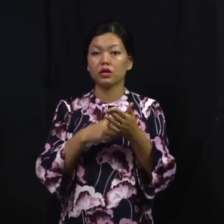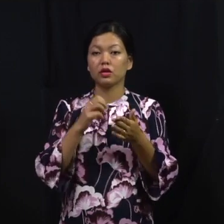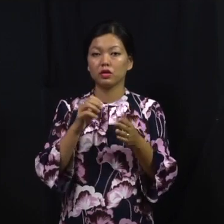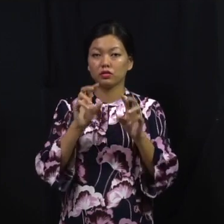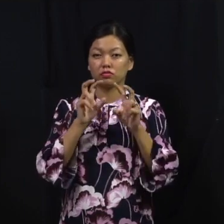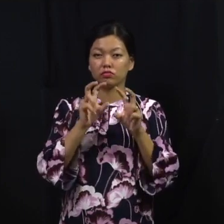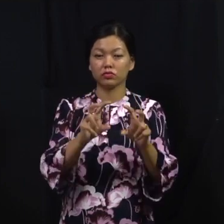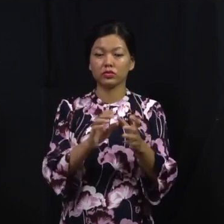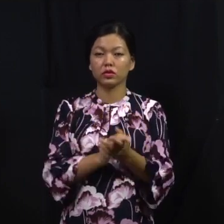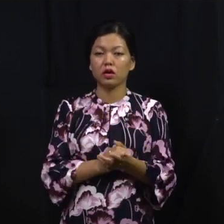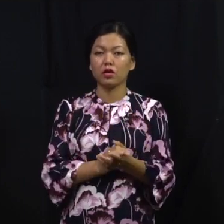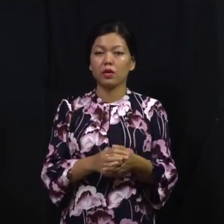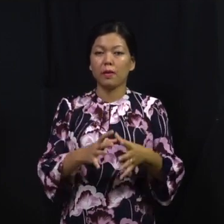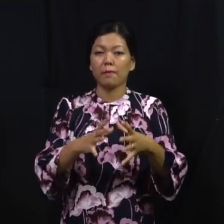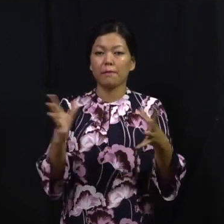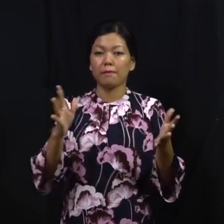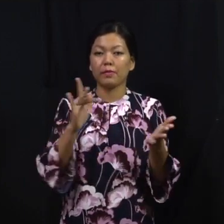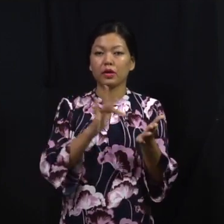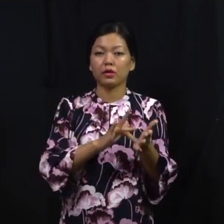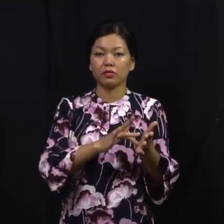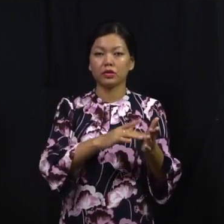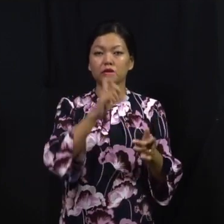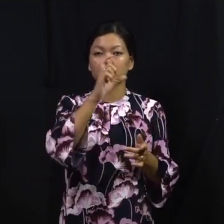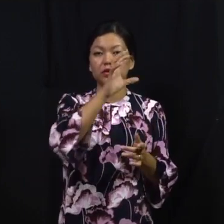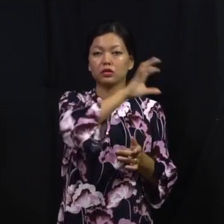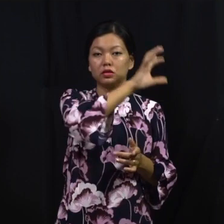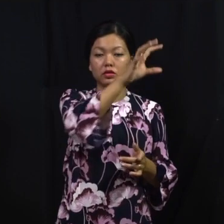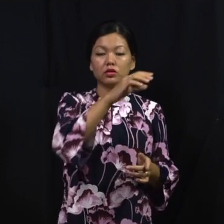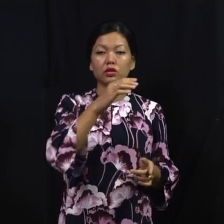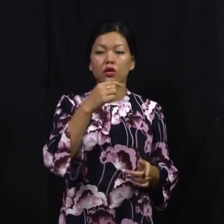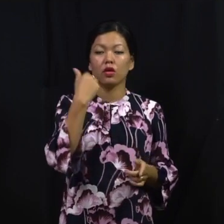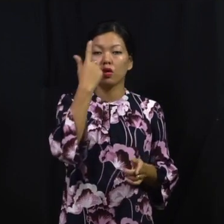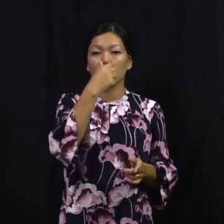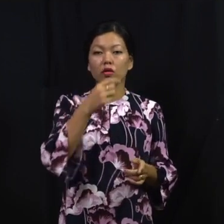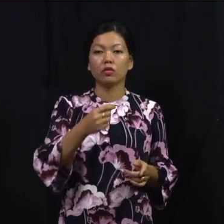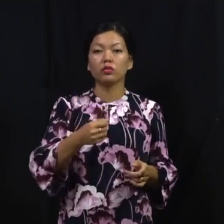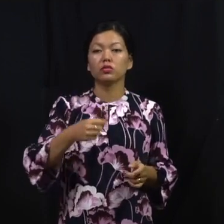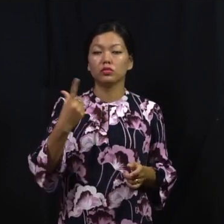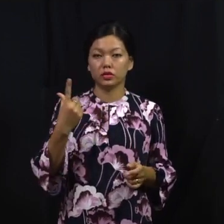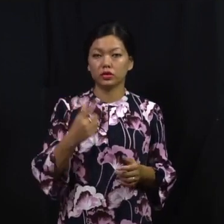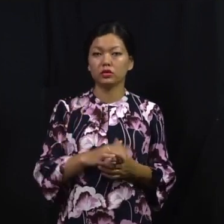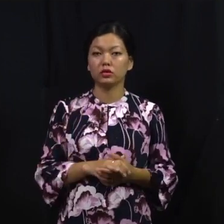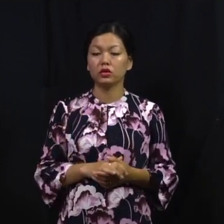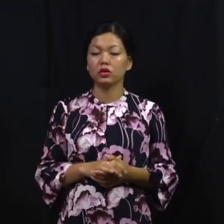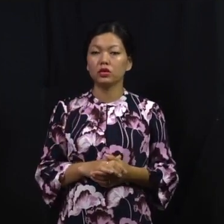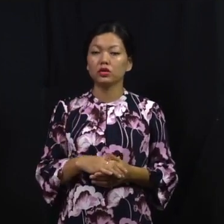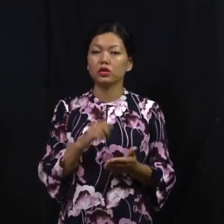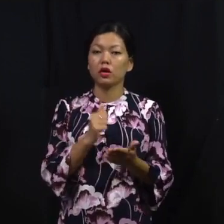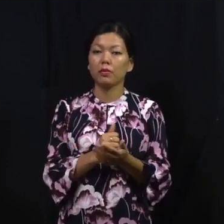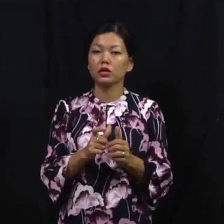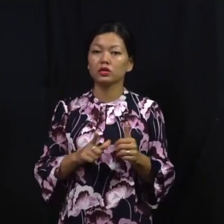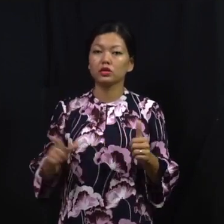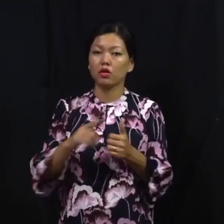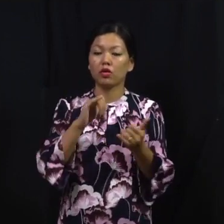So they say that this principle could be fully realized if all nations is free from the